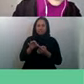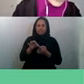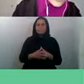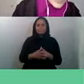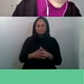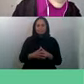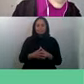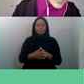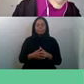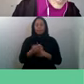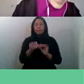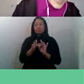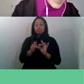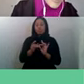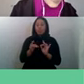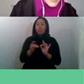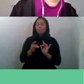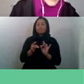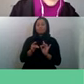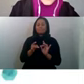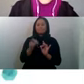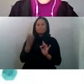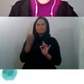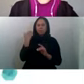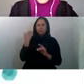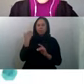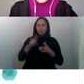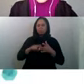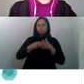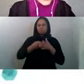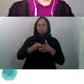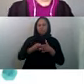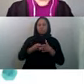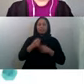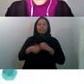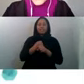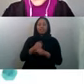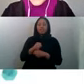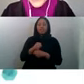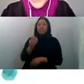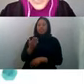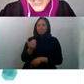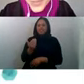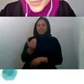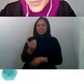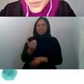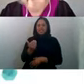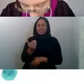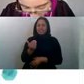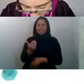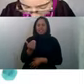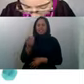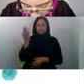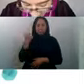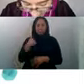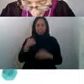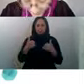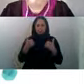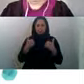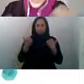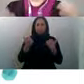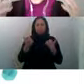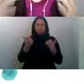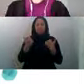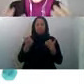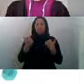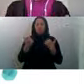story starts back in 2015. So as Jamal mentioned, I used to be a youth organizer and